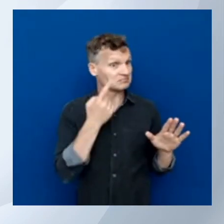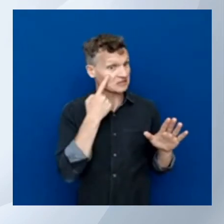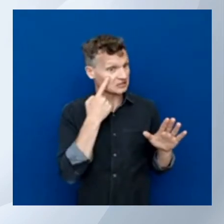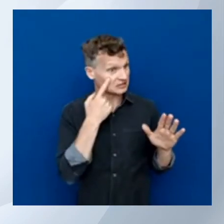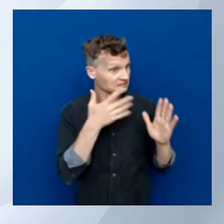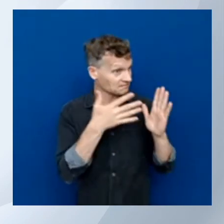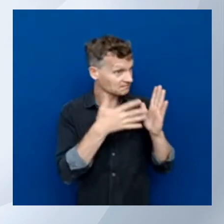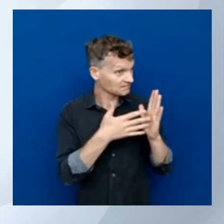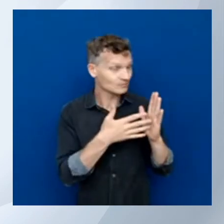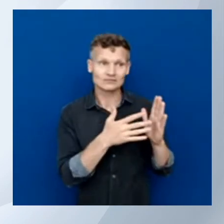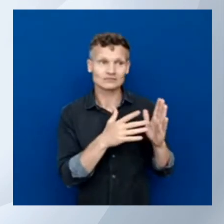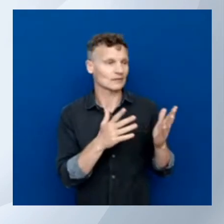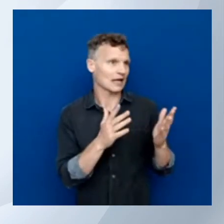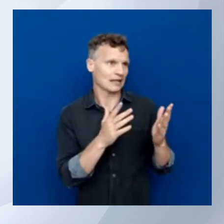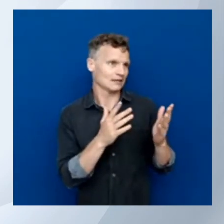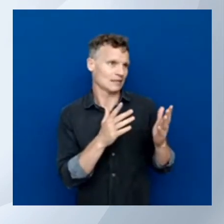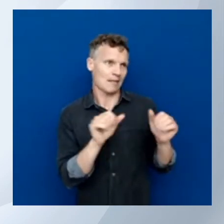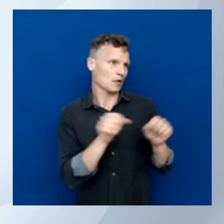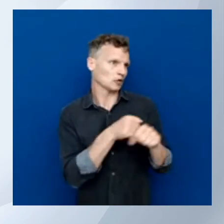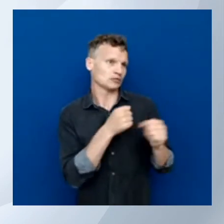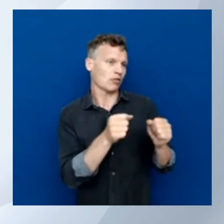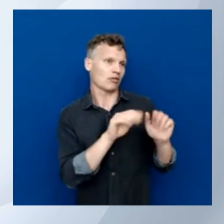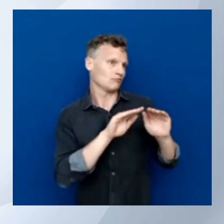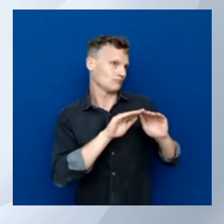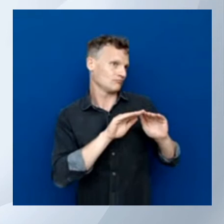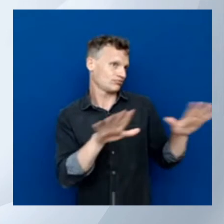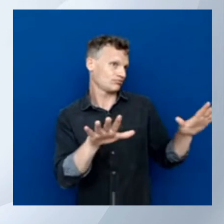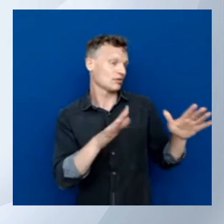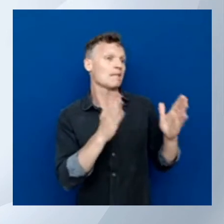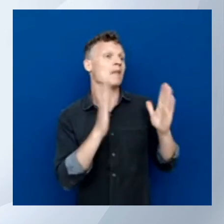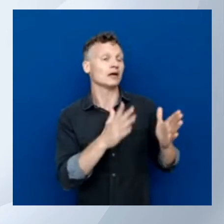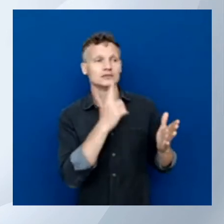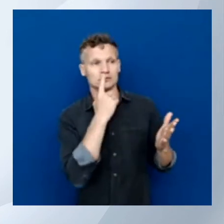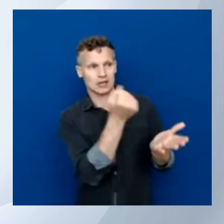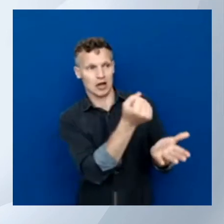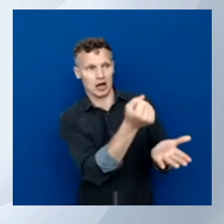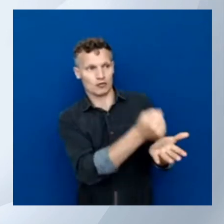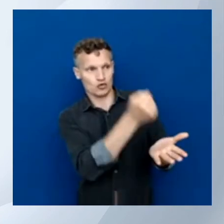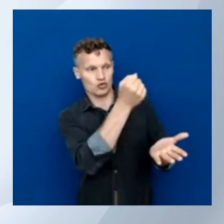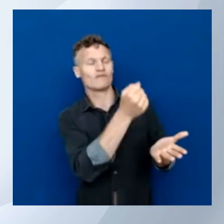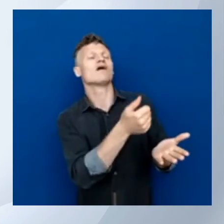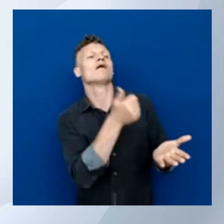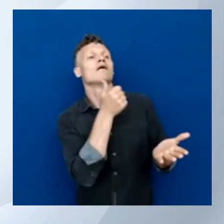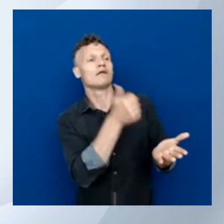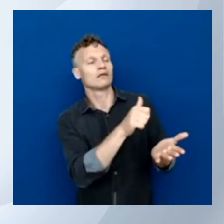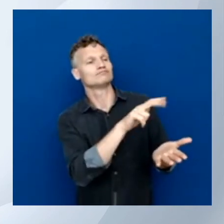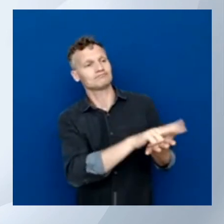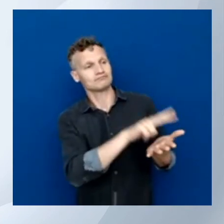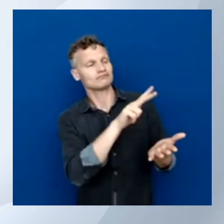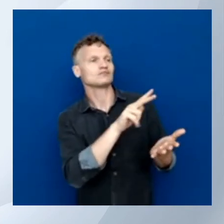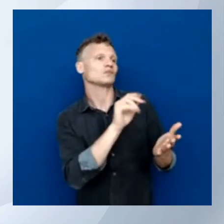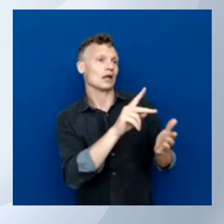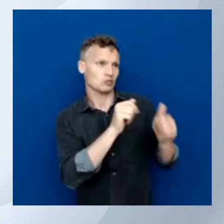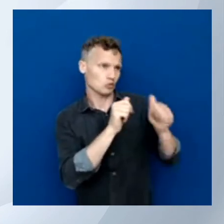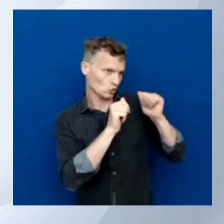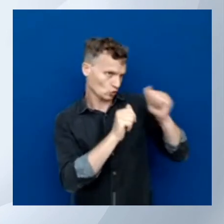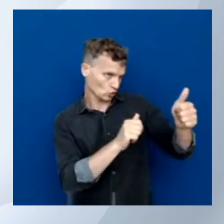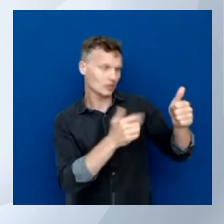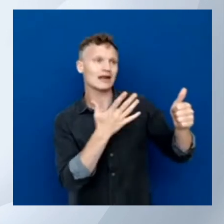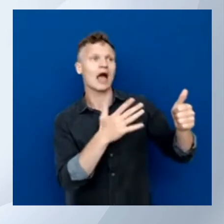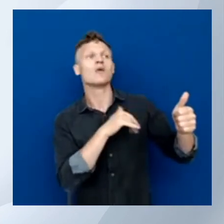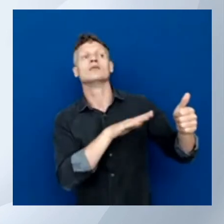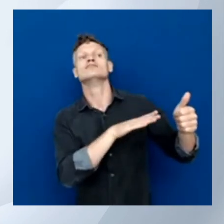an approval, you go, yep, West US looks good. I'm going to roll out UK South, Australia Central, and that will all be the